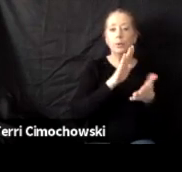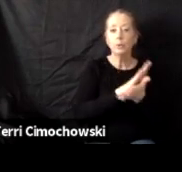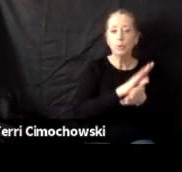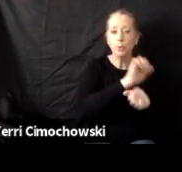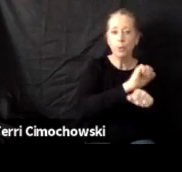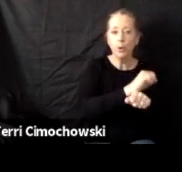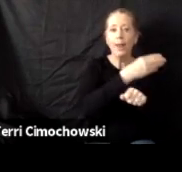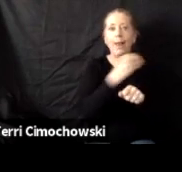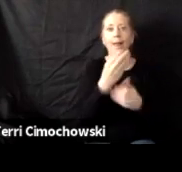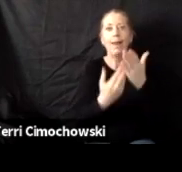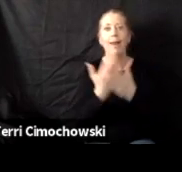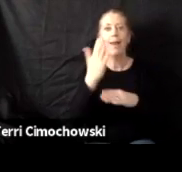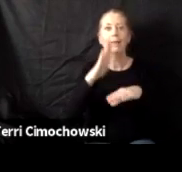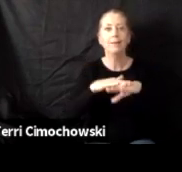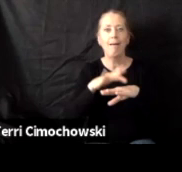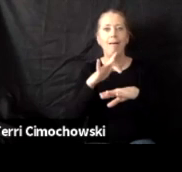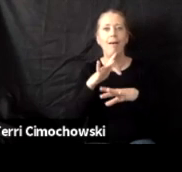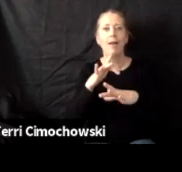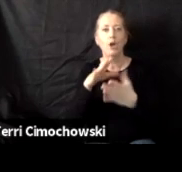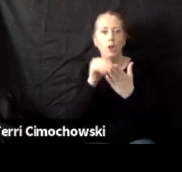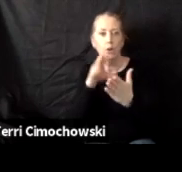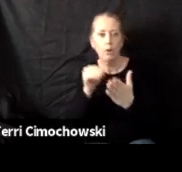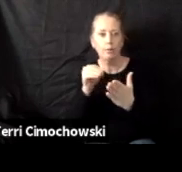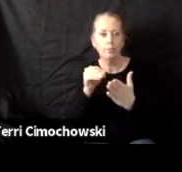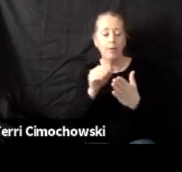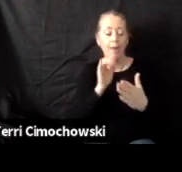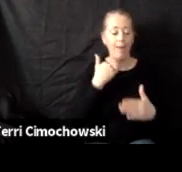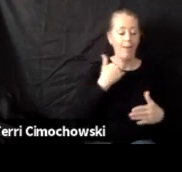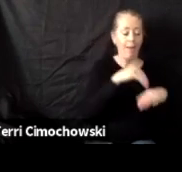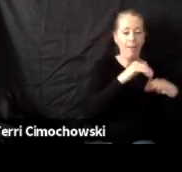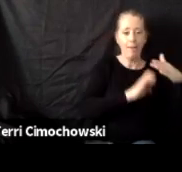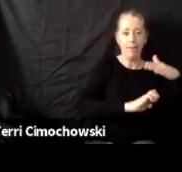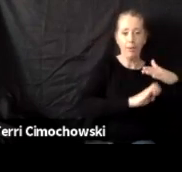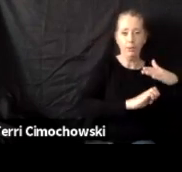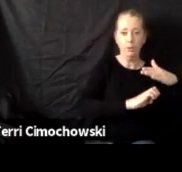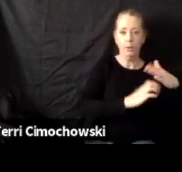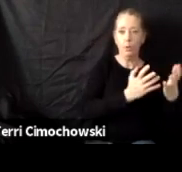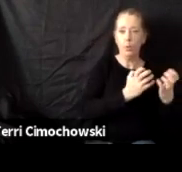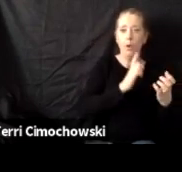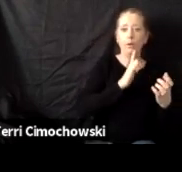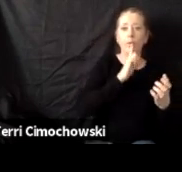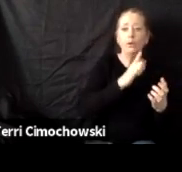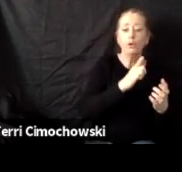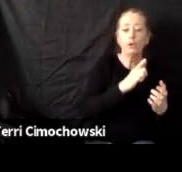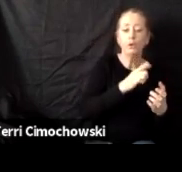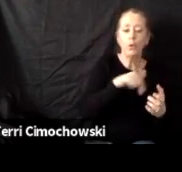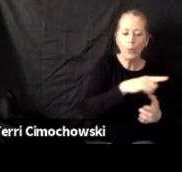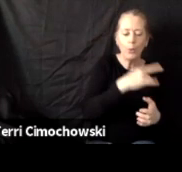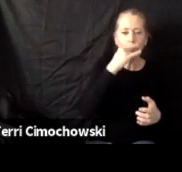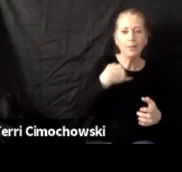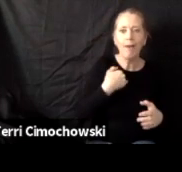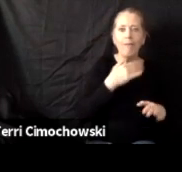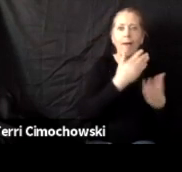example, at the elementary level, we want to make sure that students have the opportunity to have hands-on experiences such